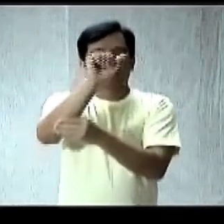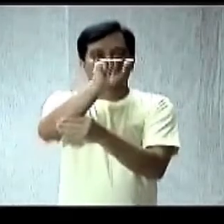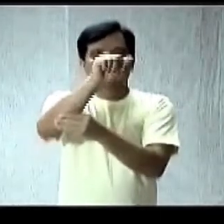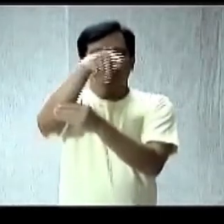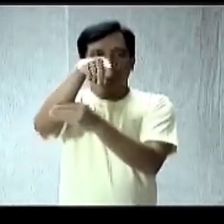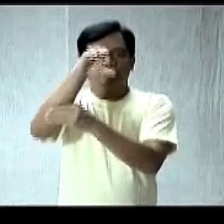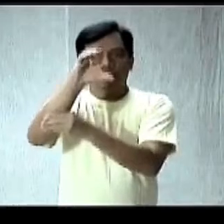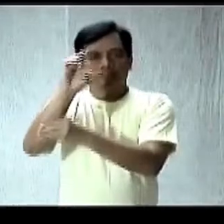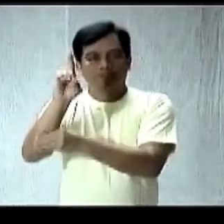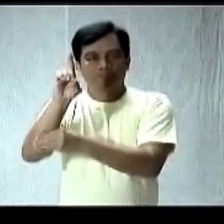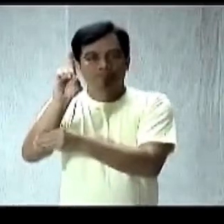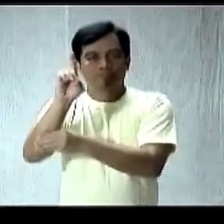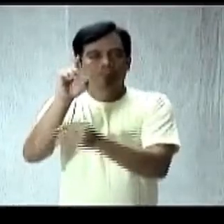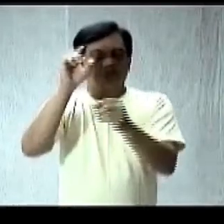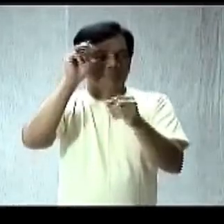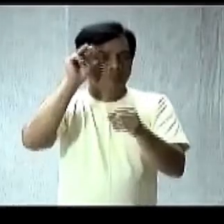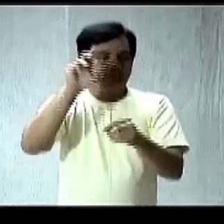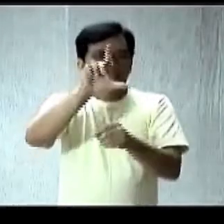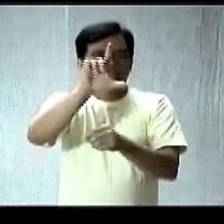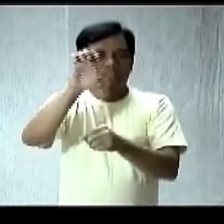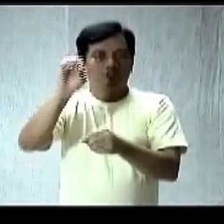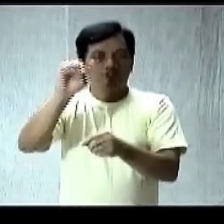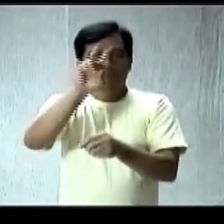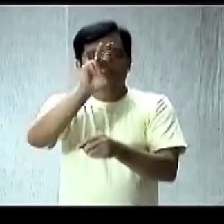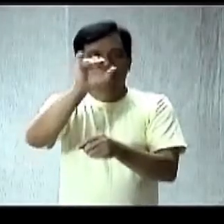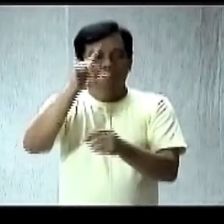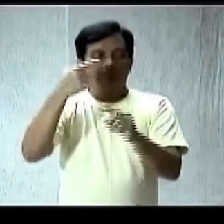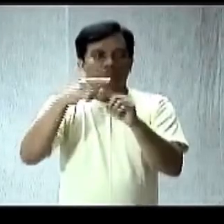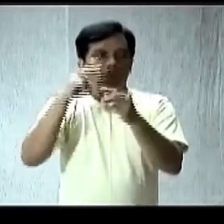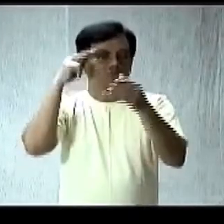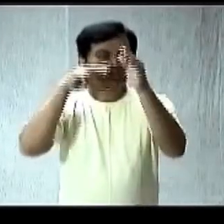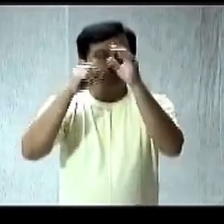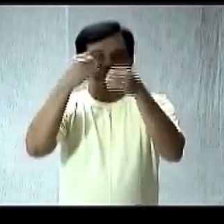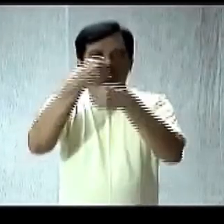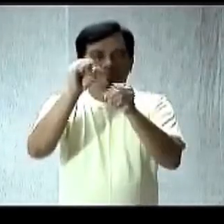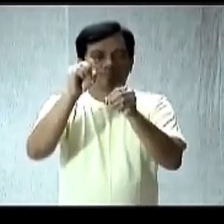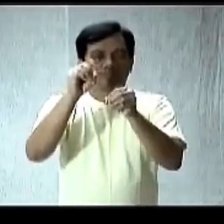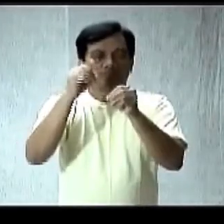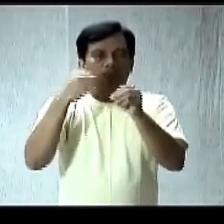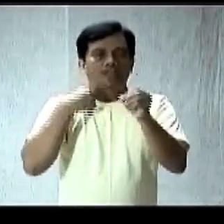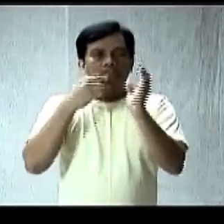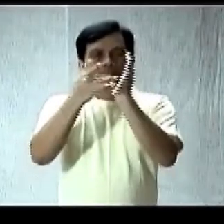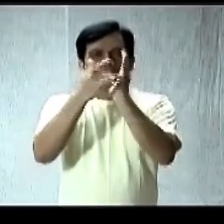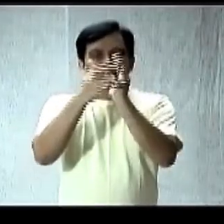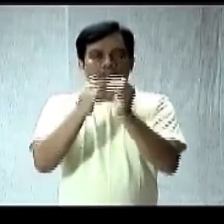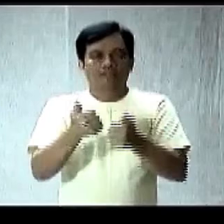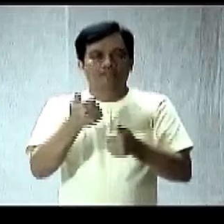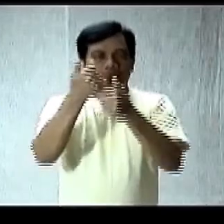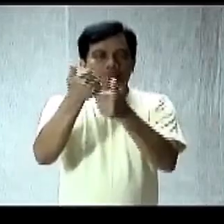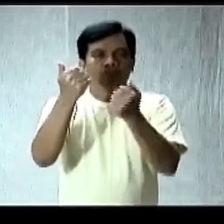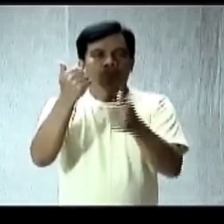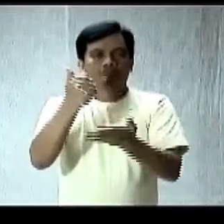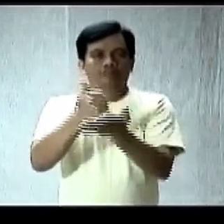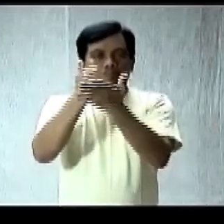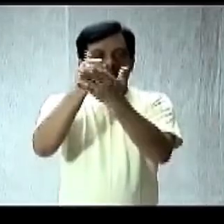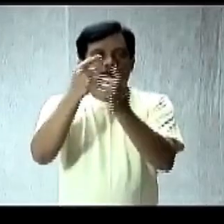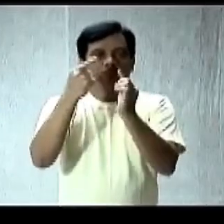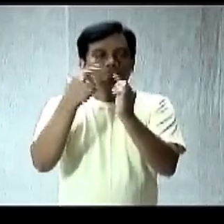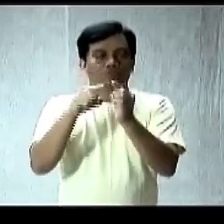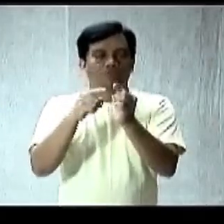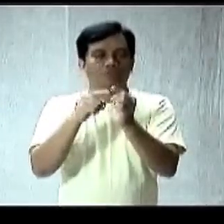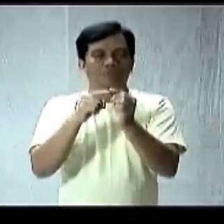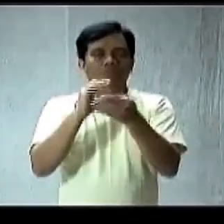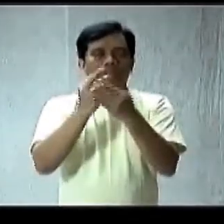and APCD. Mr. Leo Valdez from Vision Office provided technical assistance as the main resource